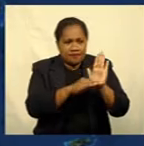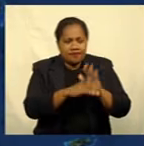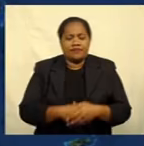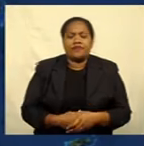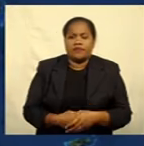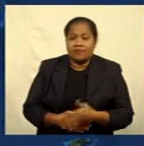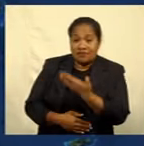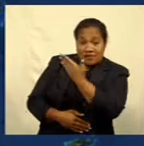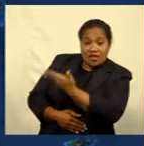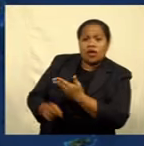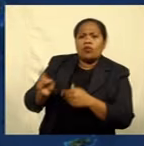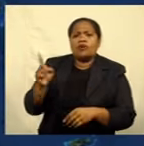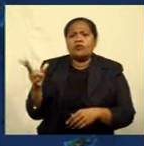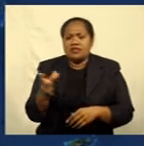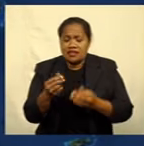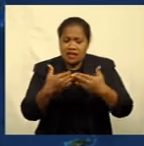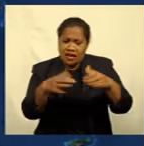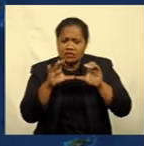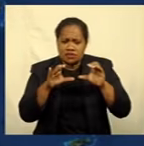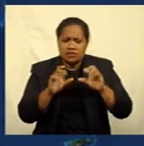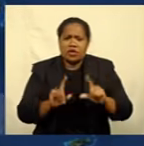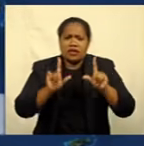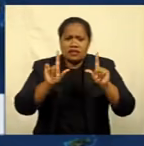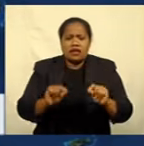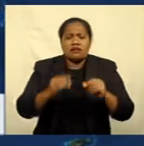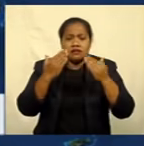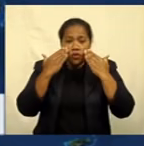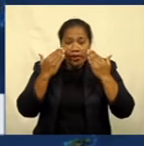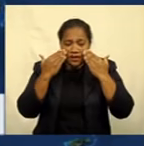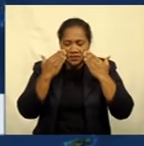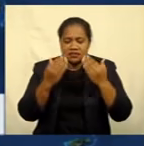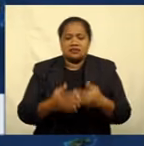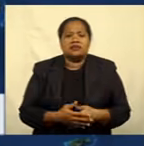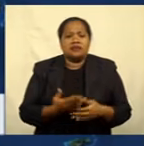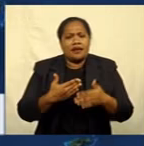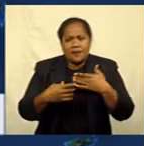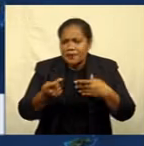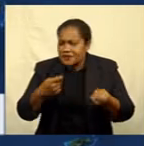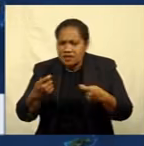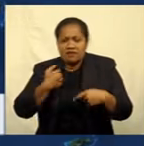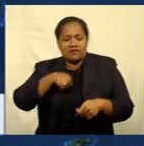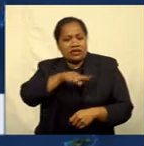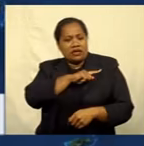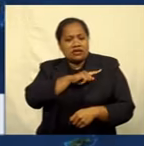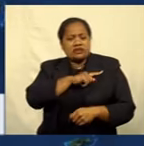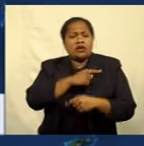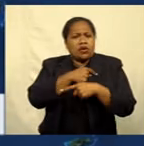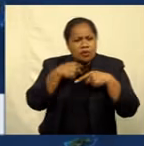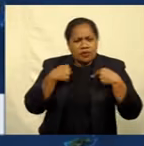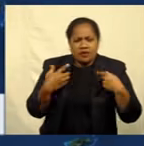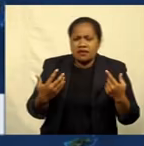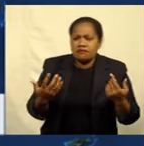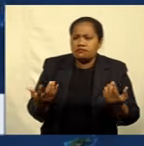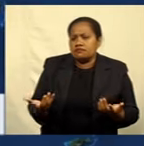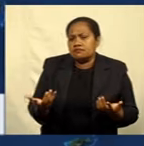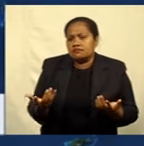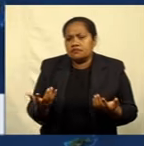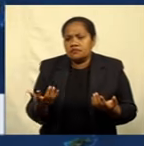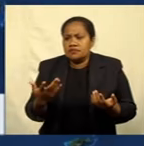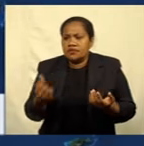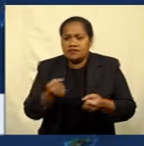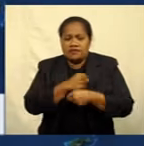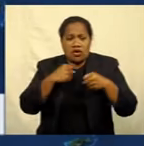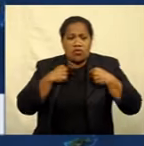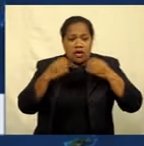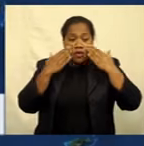continuously doing the awareness through the PA system into the market, and for us, we have did our awareness on